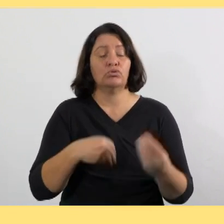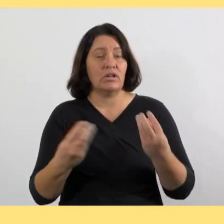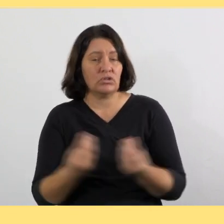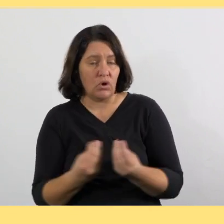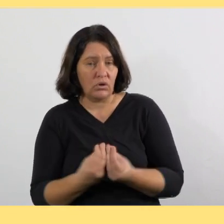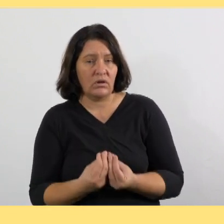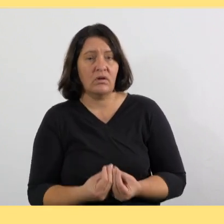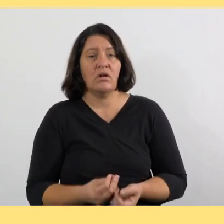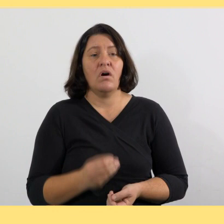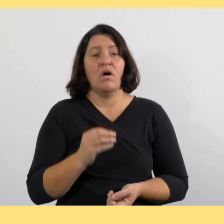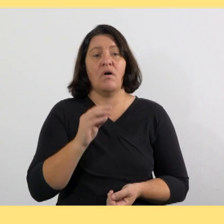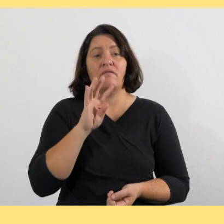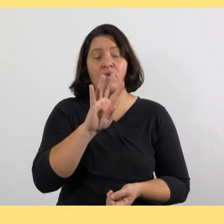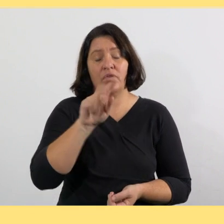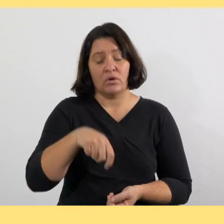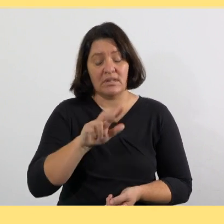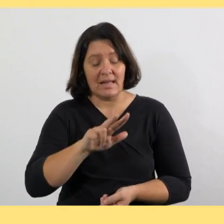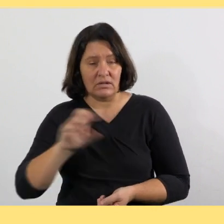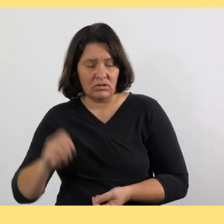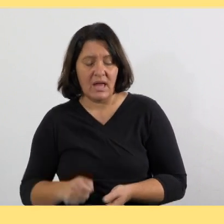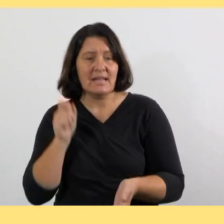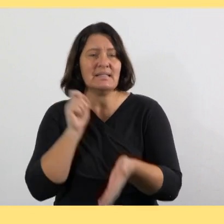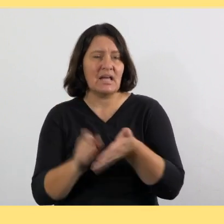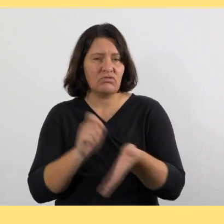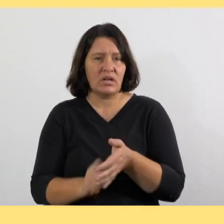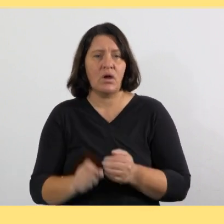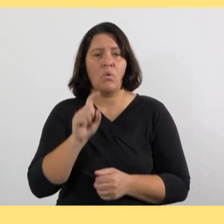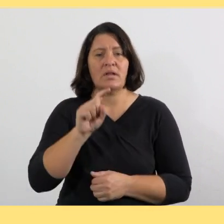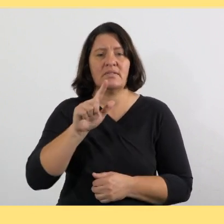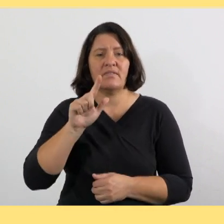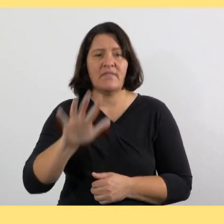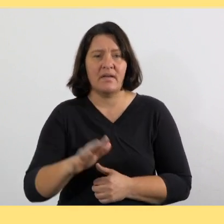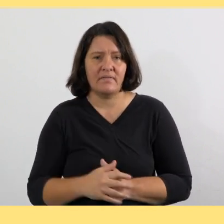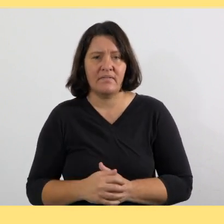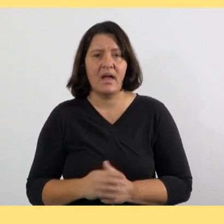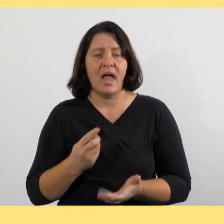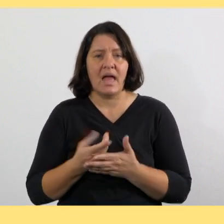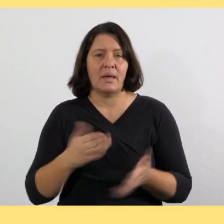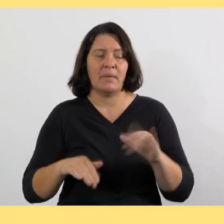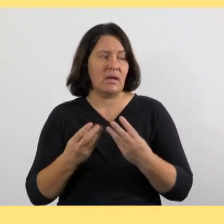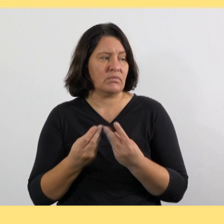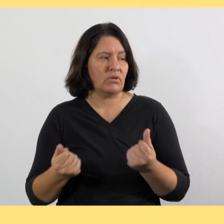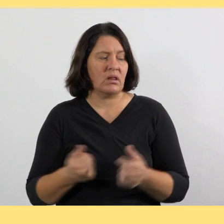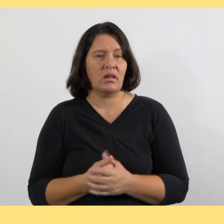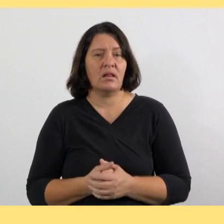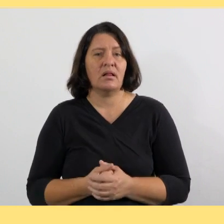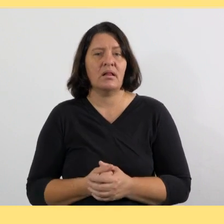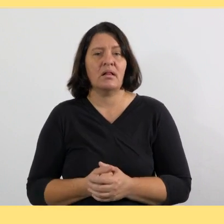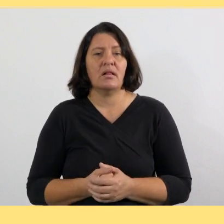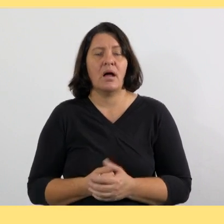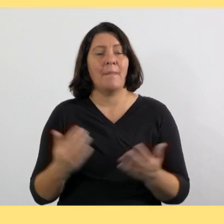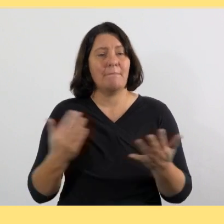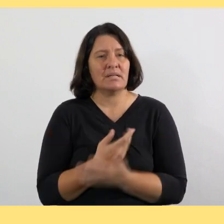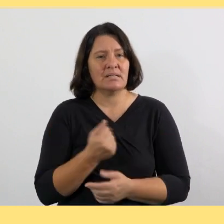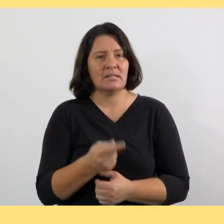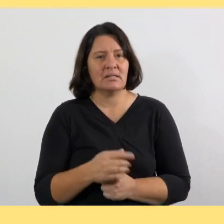trading stock, 4,800, stationery 175, sundry accounts, as well as your packing material, which is